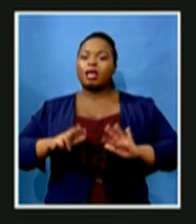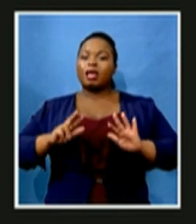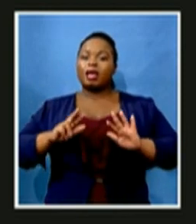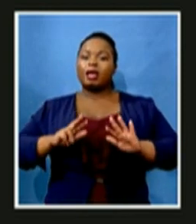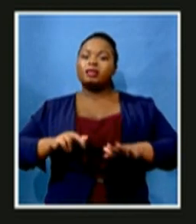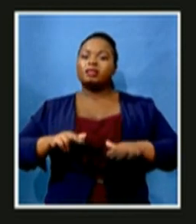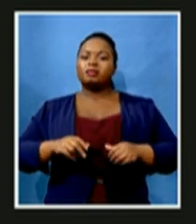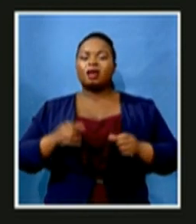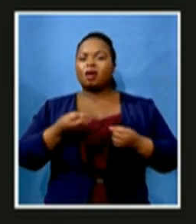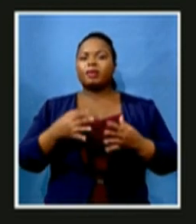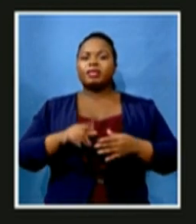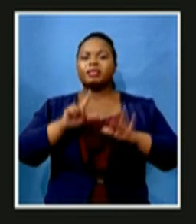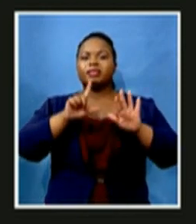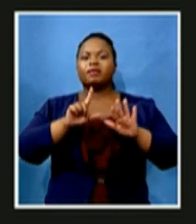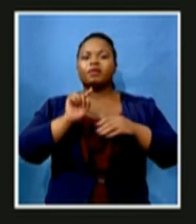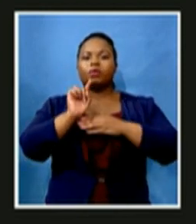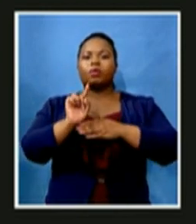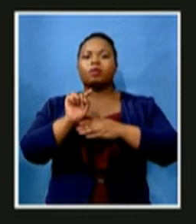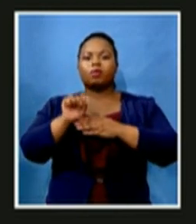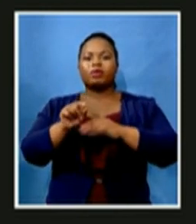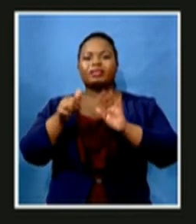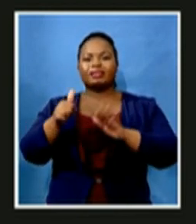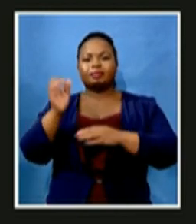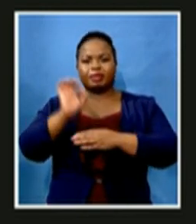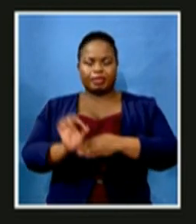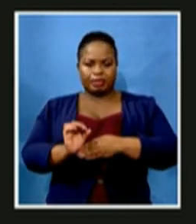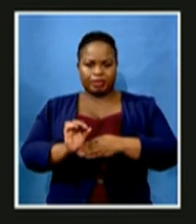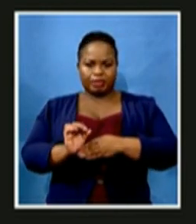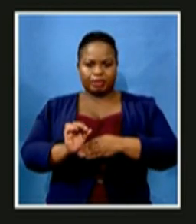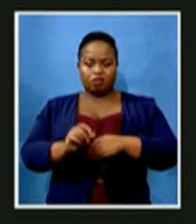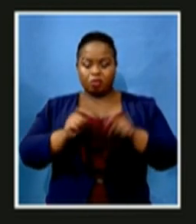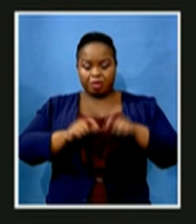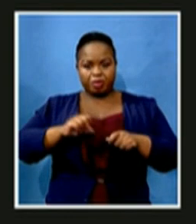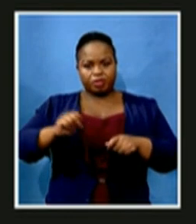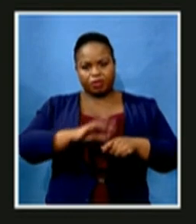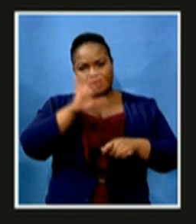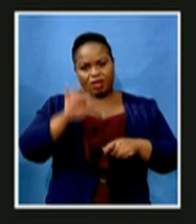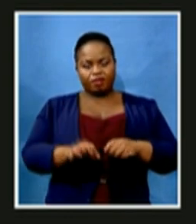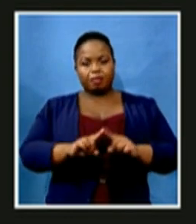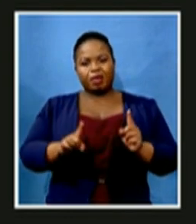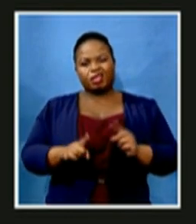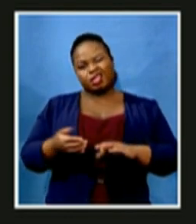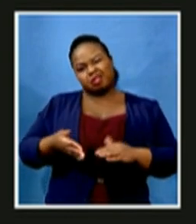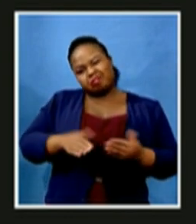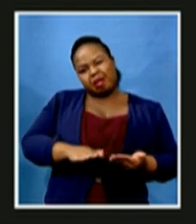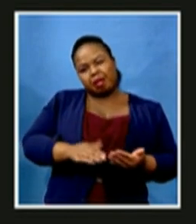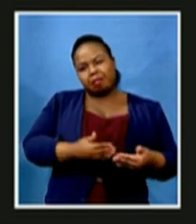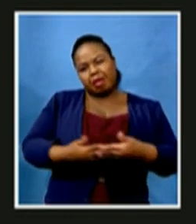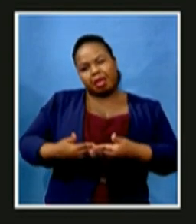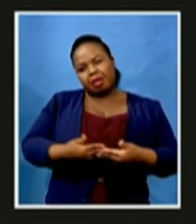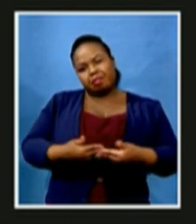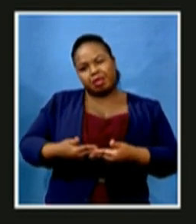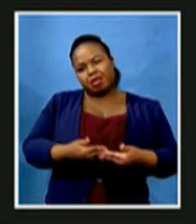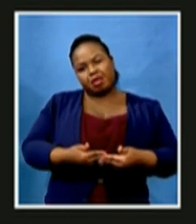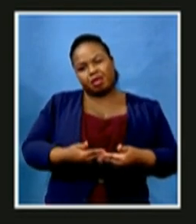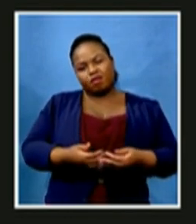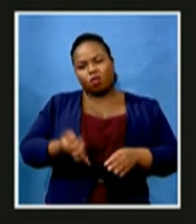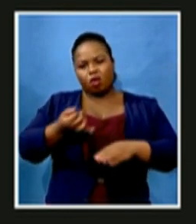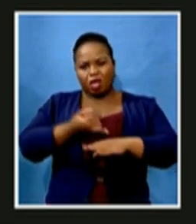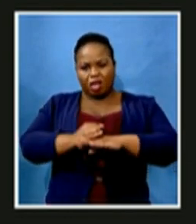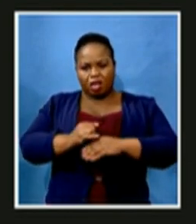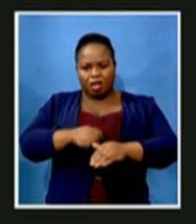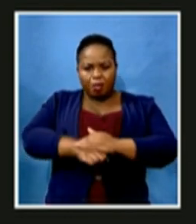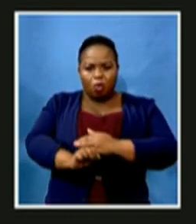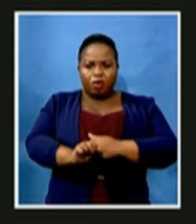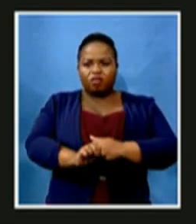population. Except for a premature baby that passed away this morning, there's been no death under the age of 20. I'd like to see